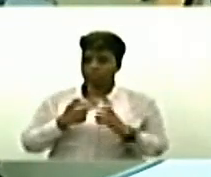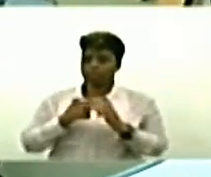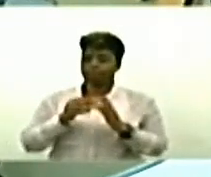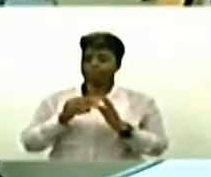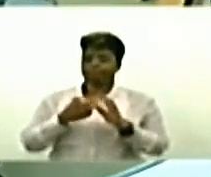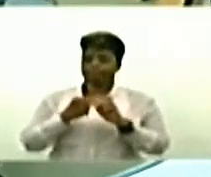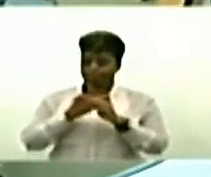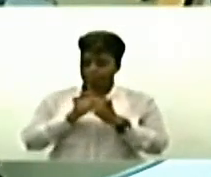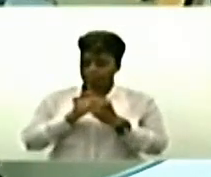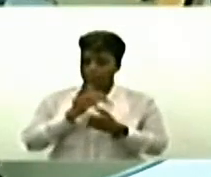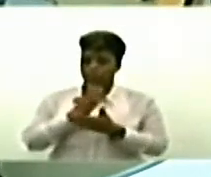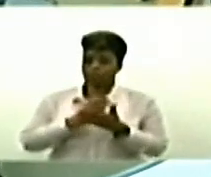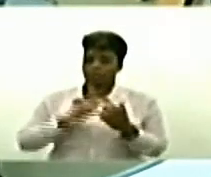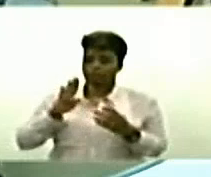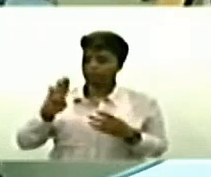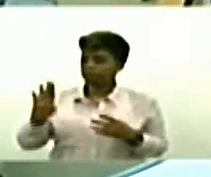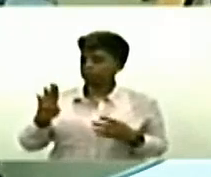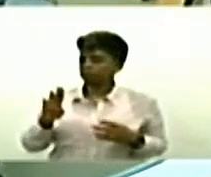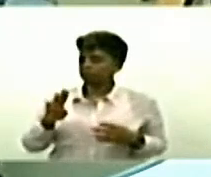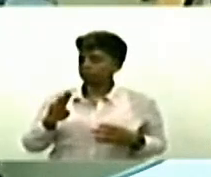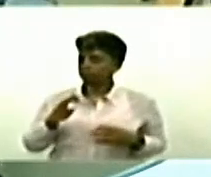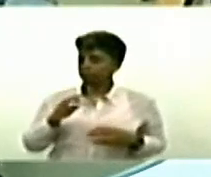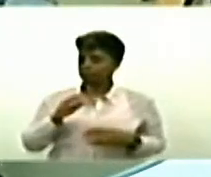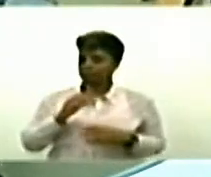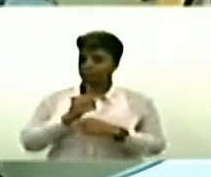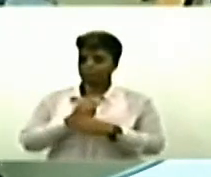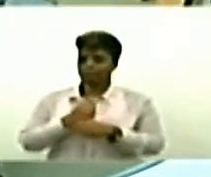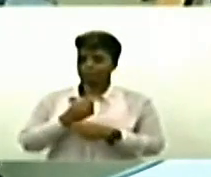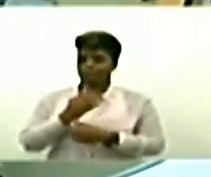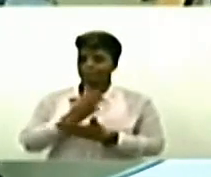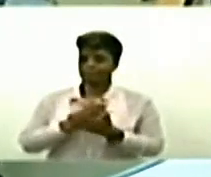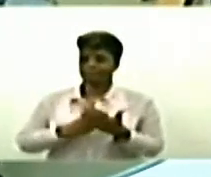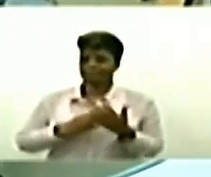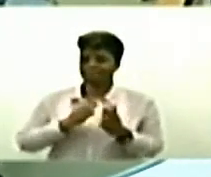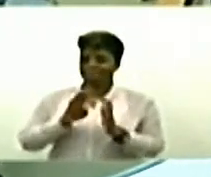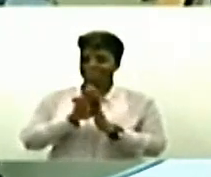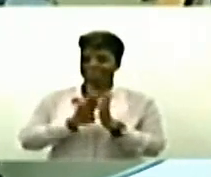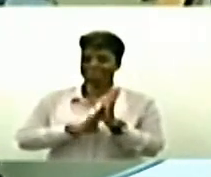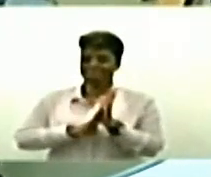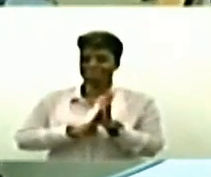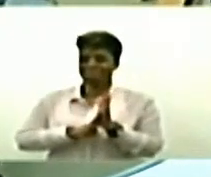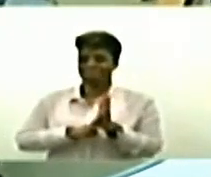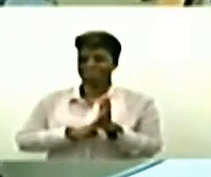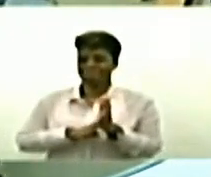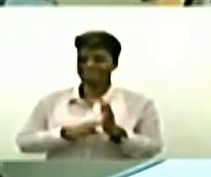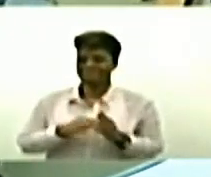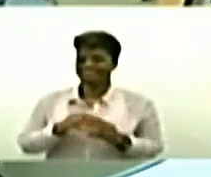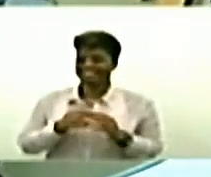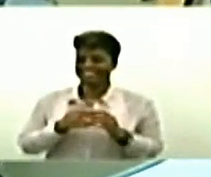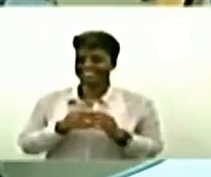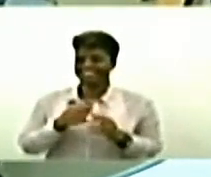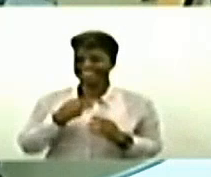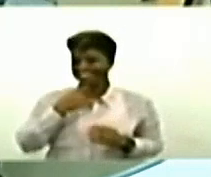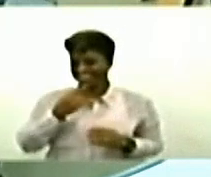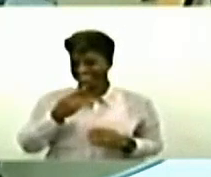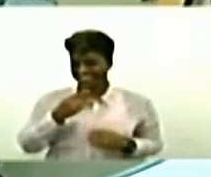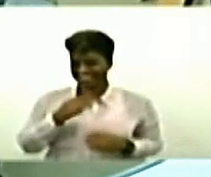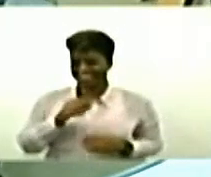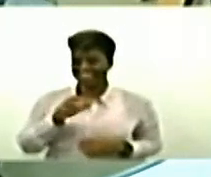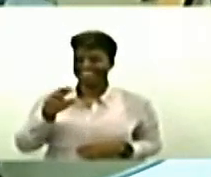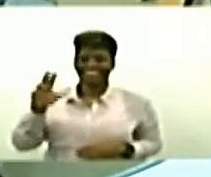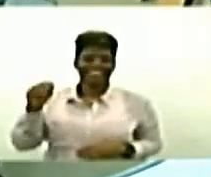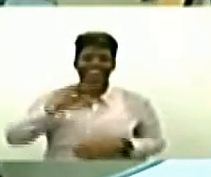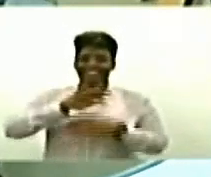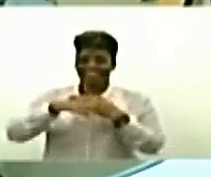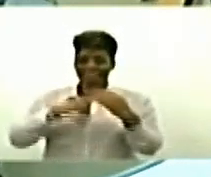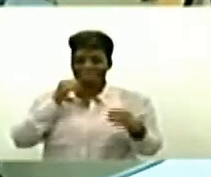of the Principal Act forms part of the bill. Those who have that opinion say aye. To the contrary opinion say nay. I think the ayes have it.